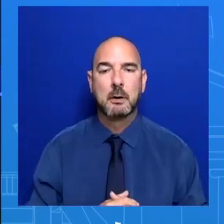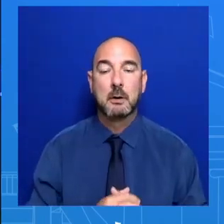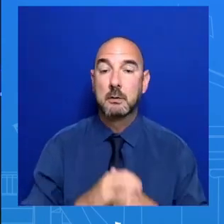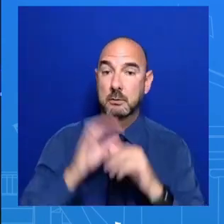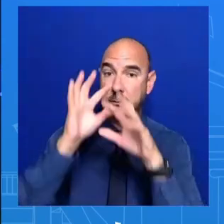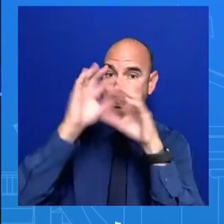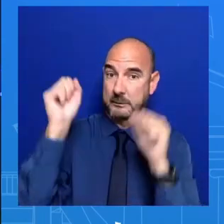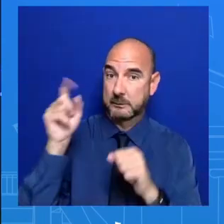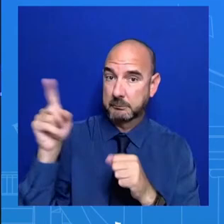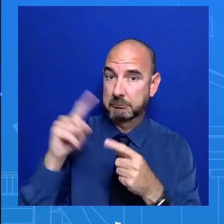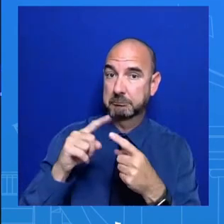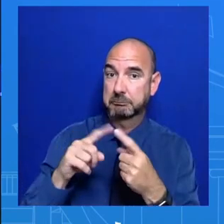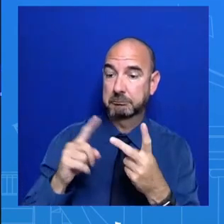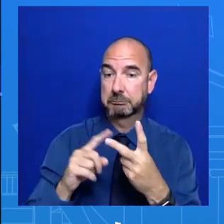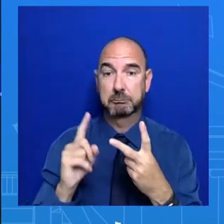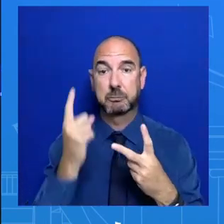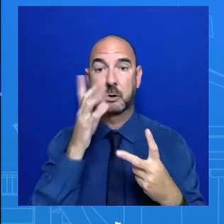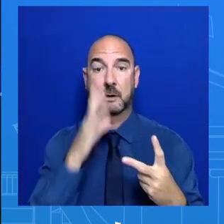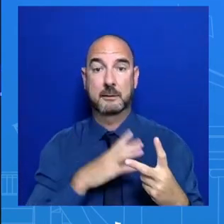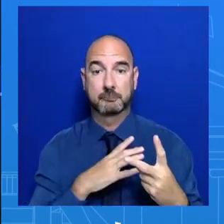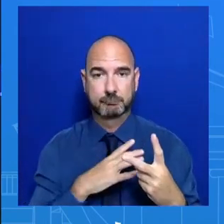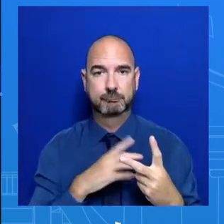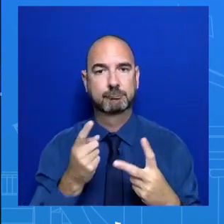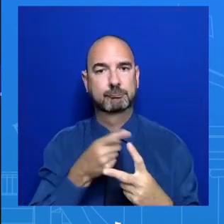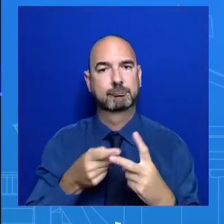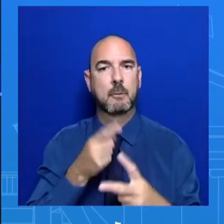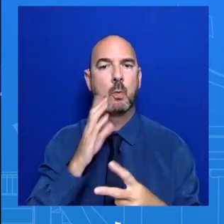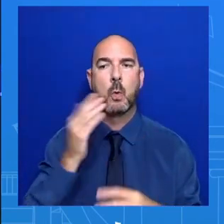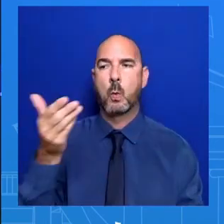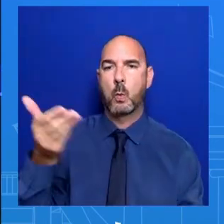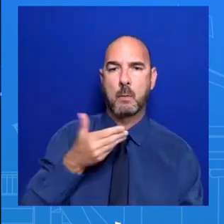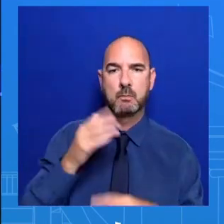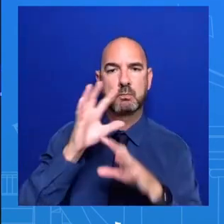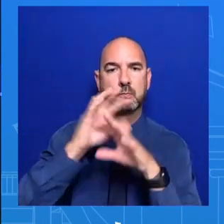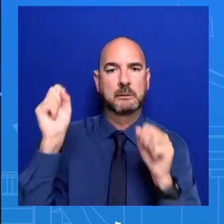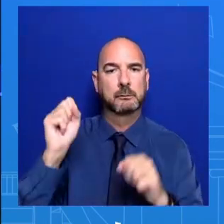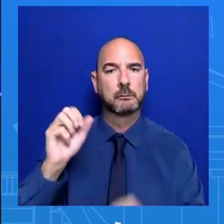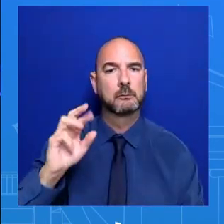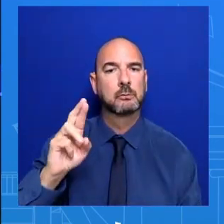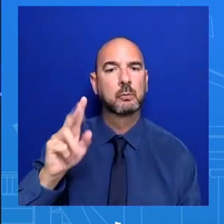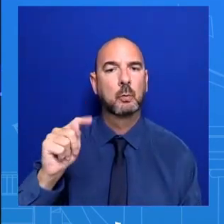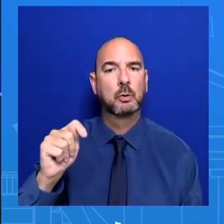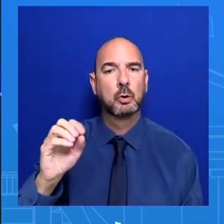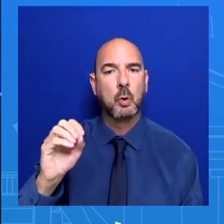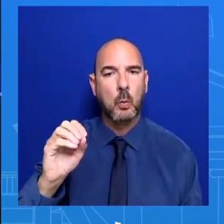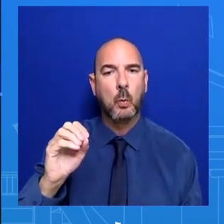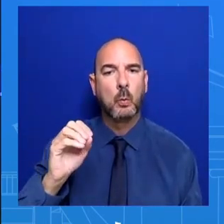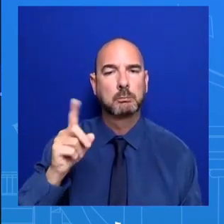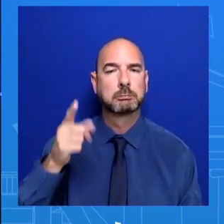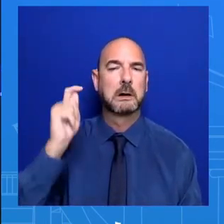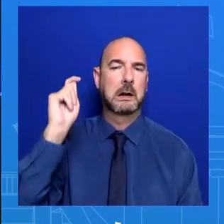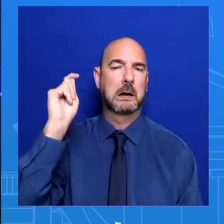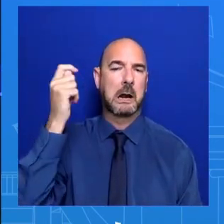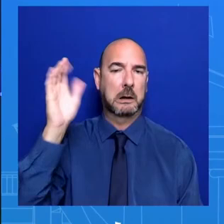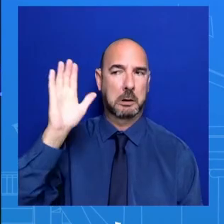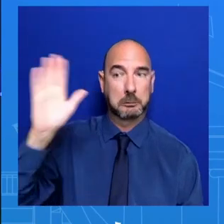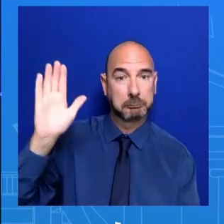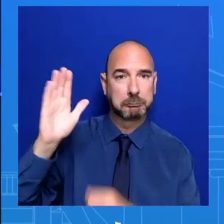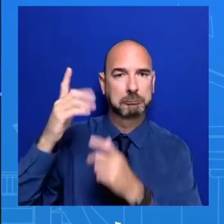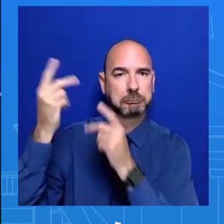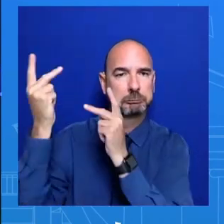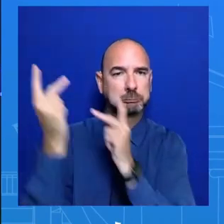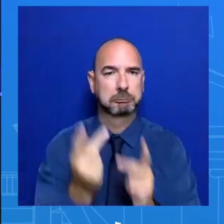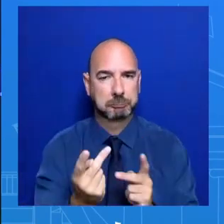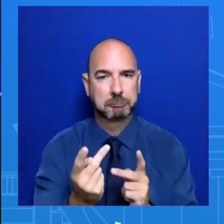President William Ruto and First Lady Rachel Ruto to the White House for a state visit and dinner tomorrow. The official program will actually begin